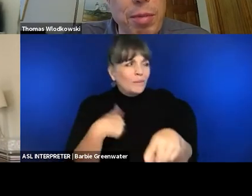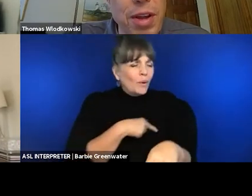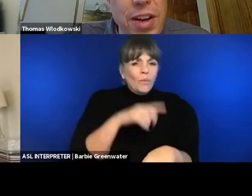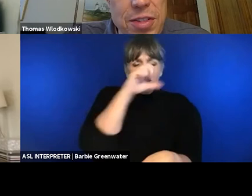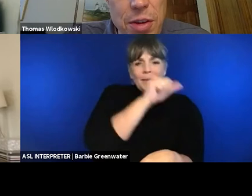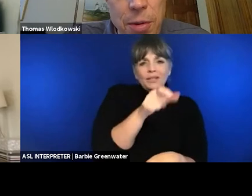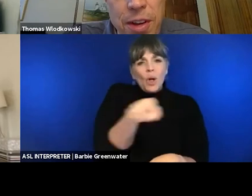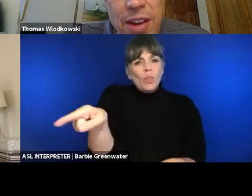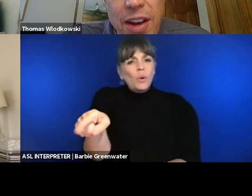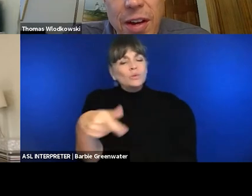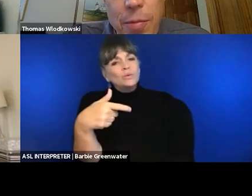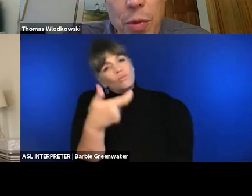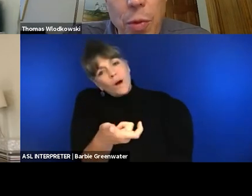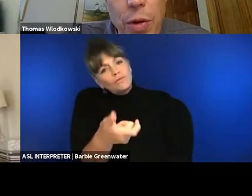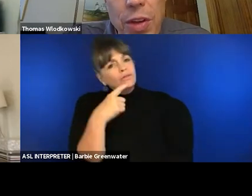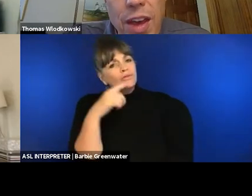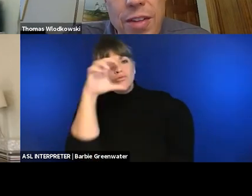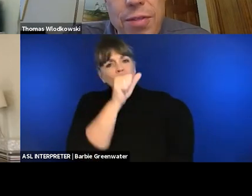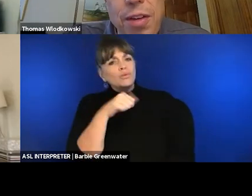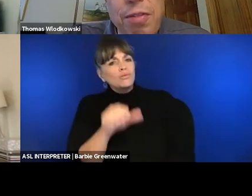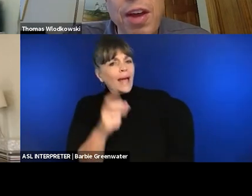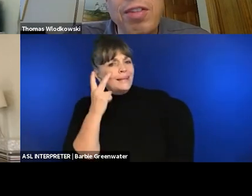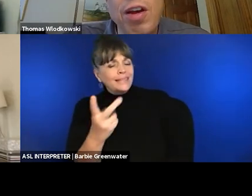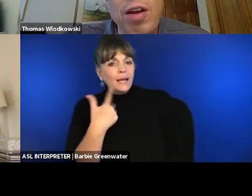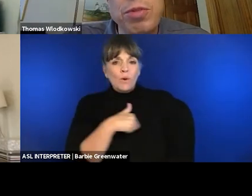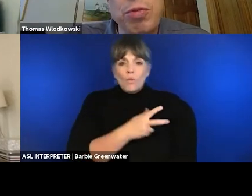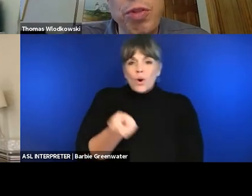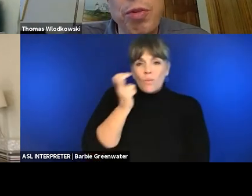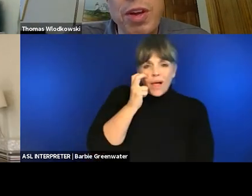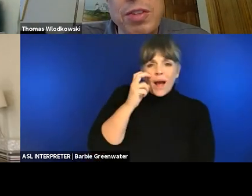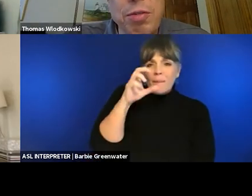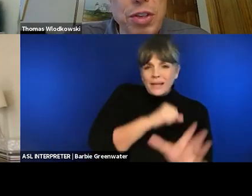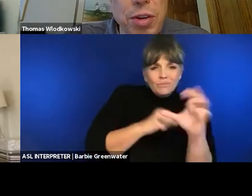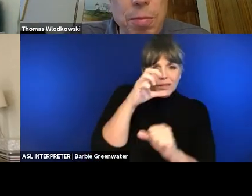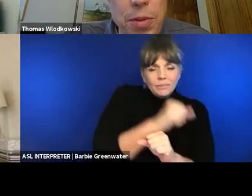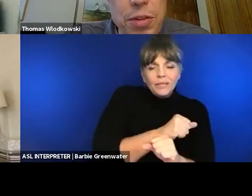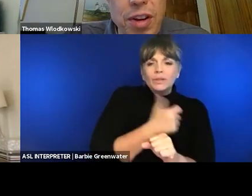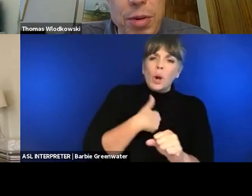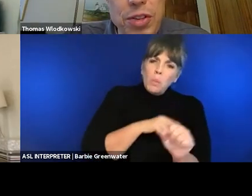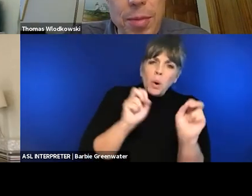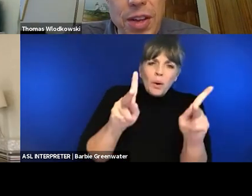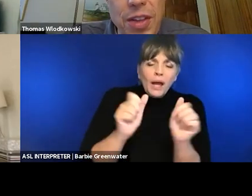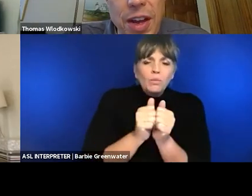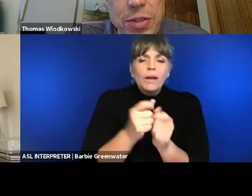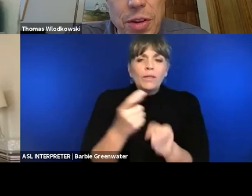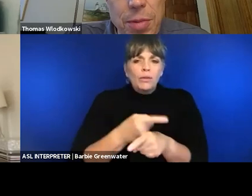people who are blind. And so we're okay if at times, with the right discretion, the describer steps on the announcer, because